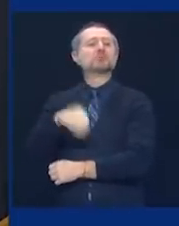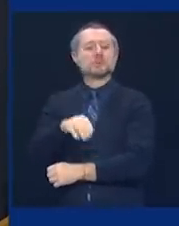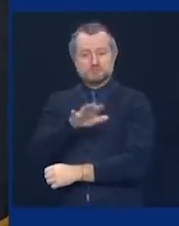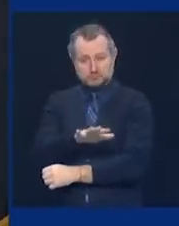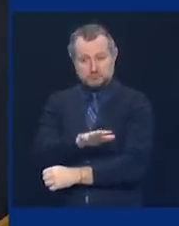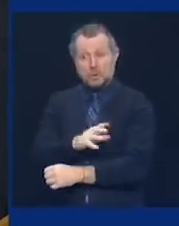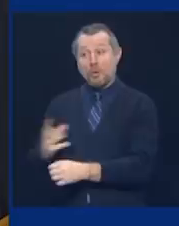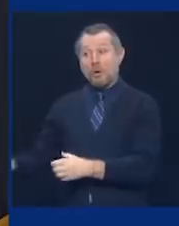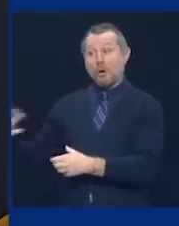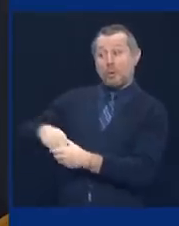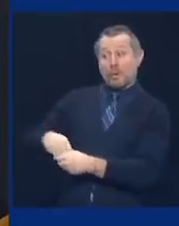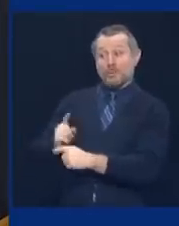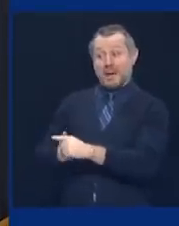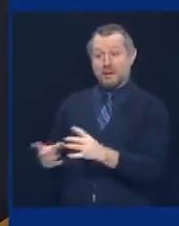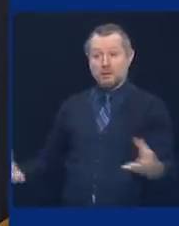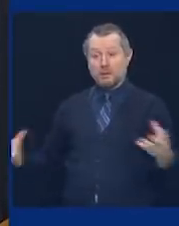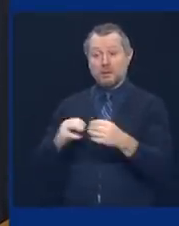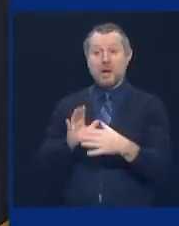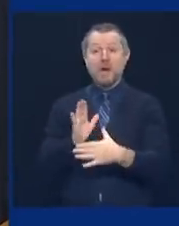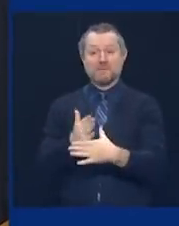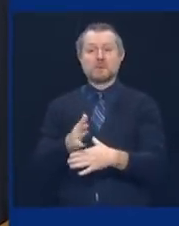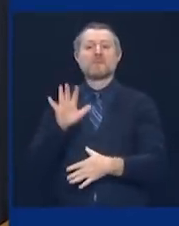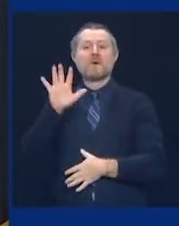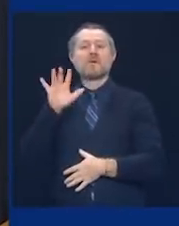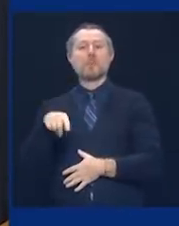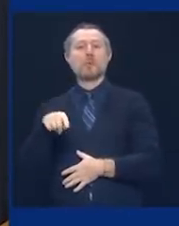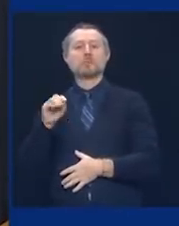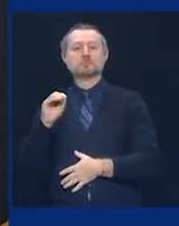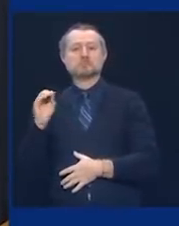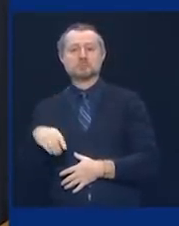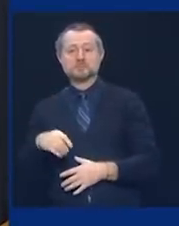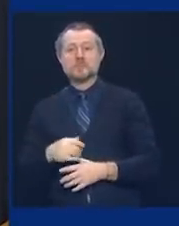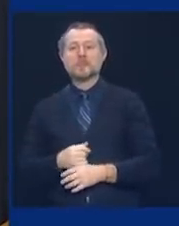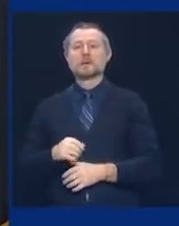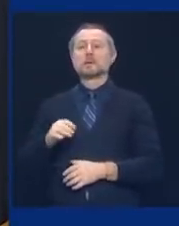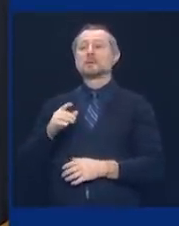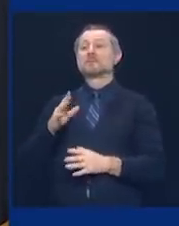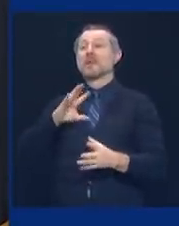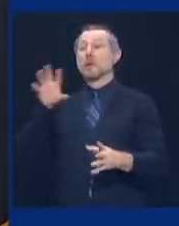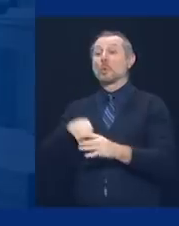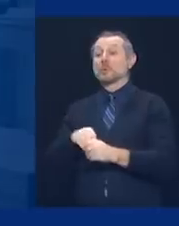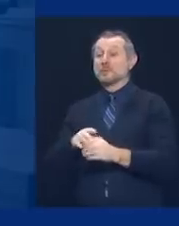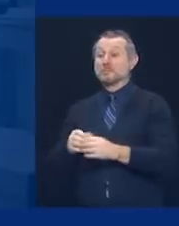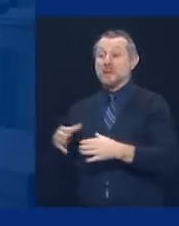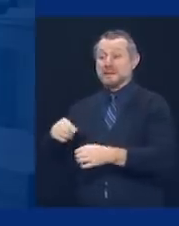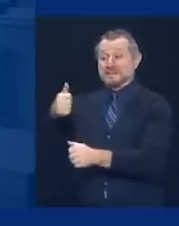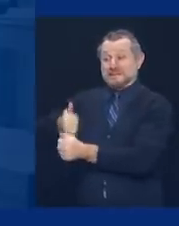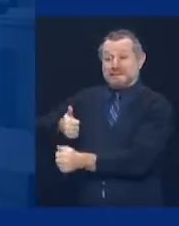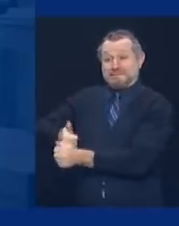microclusters, 5. Positivity in the microclusters, 6.